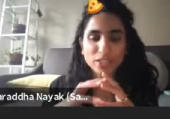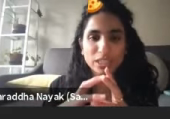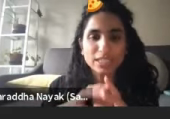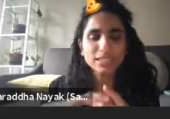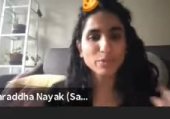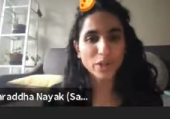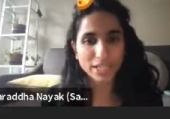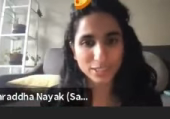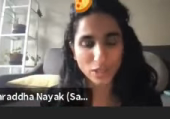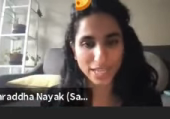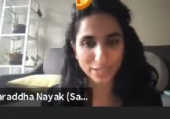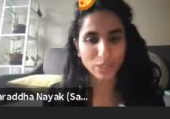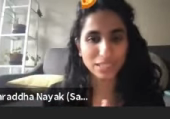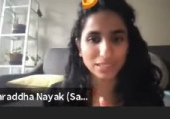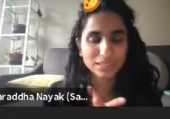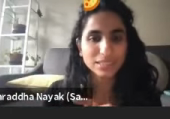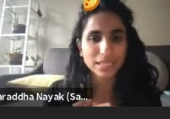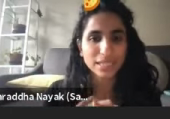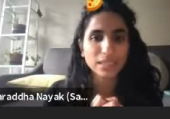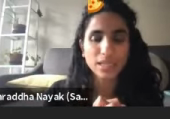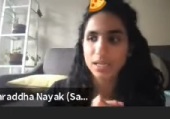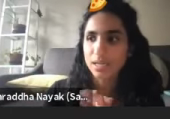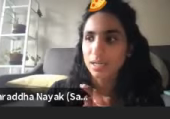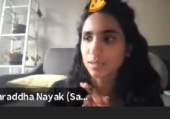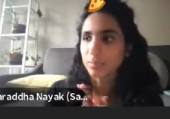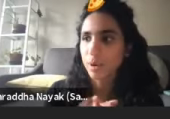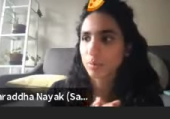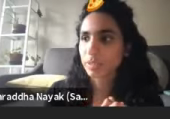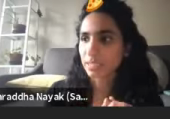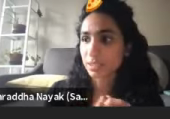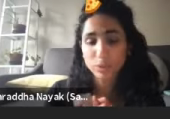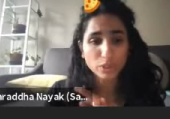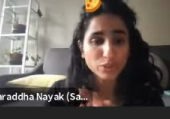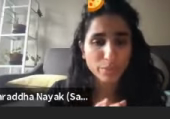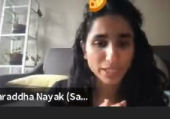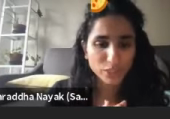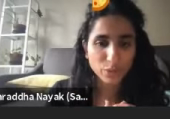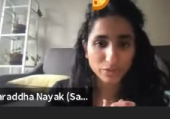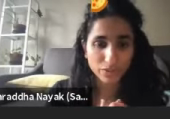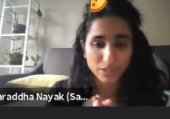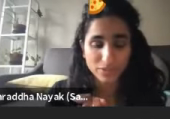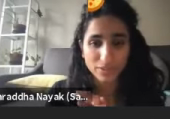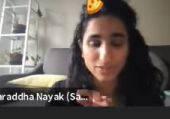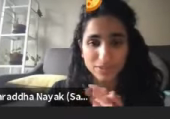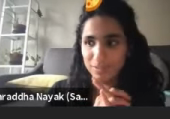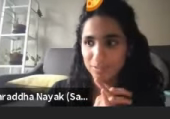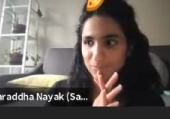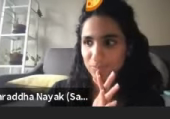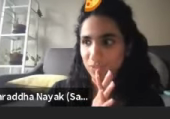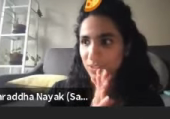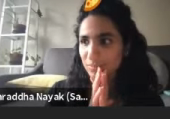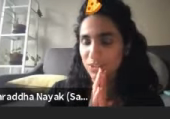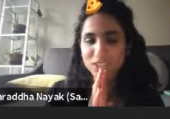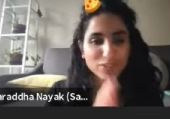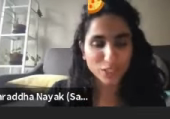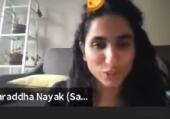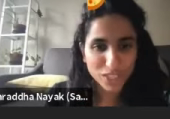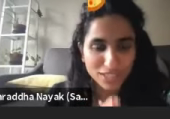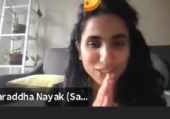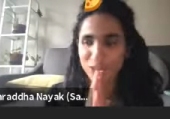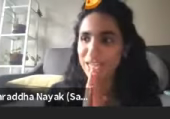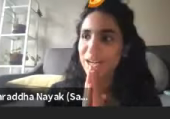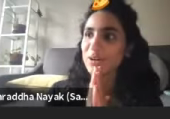to actually summarize all that we learned, and probably this would also remind you of the stuff